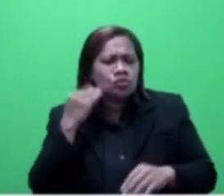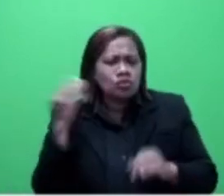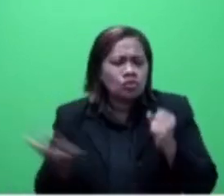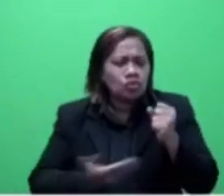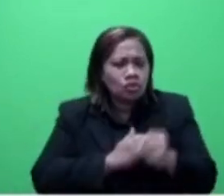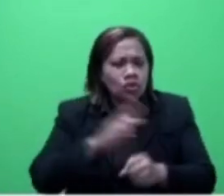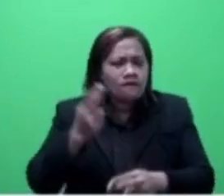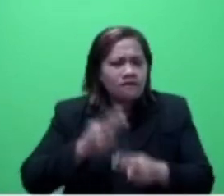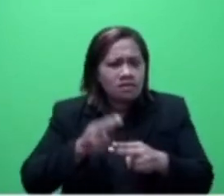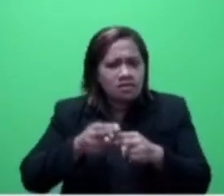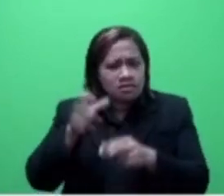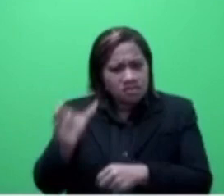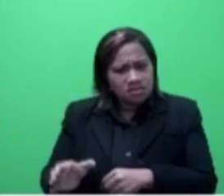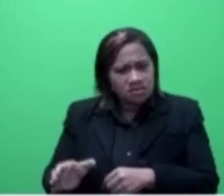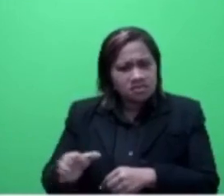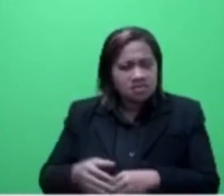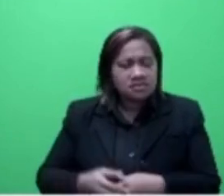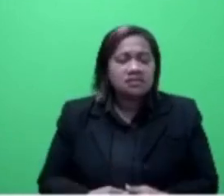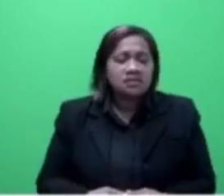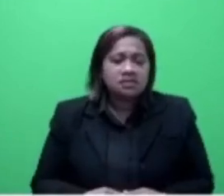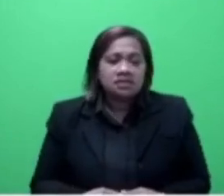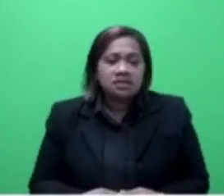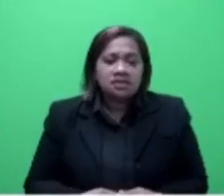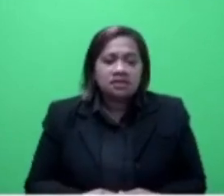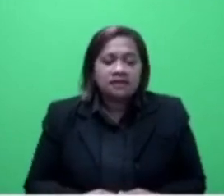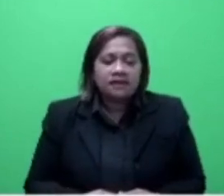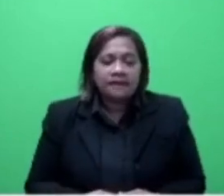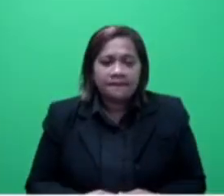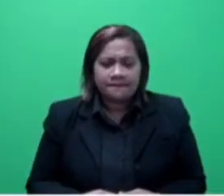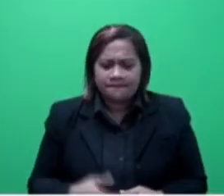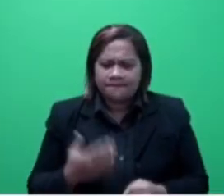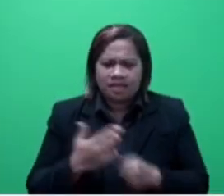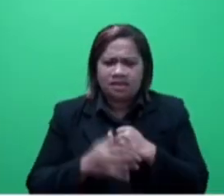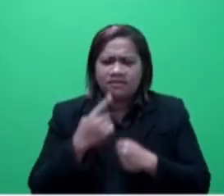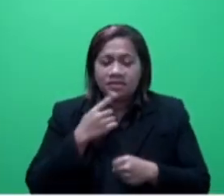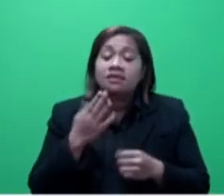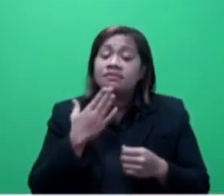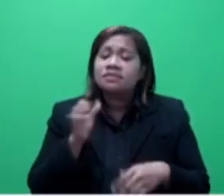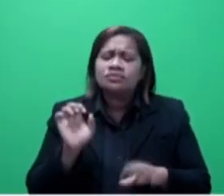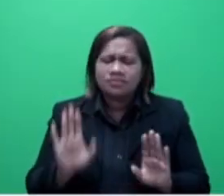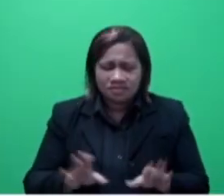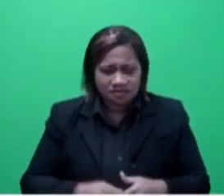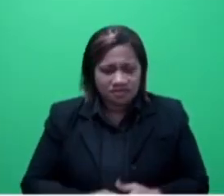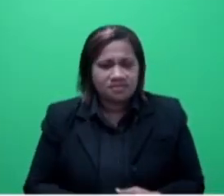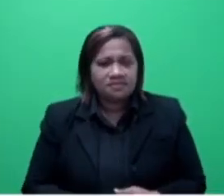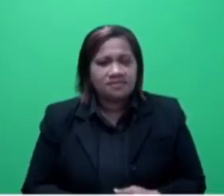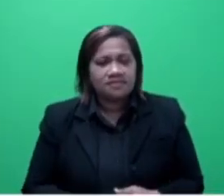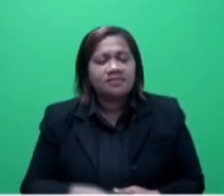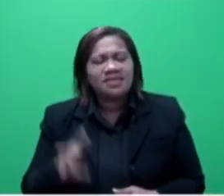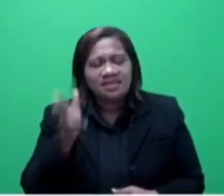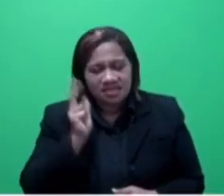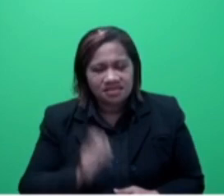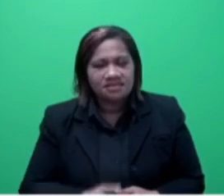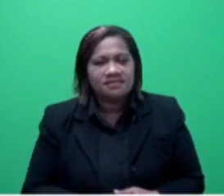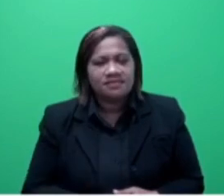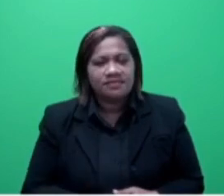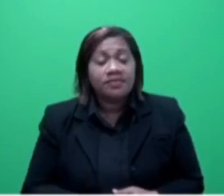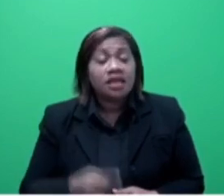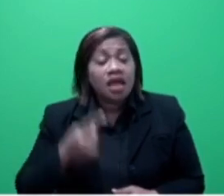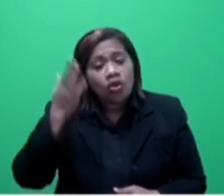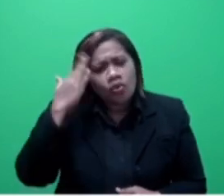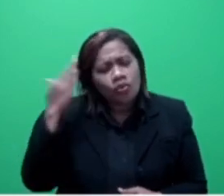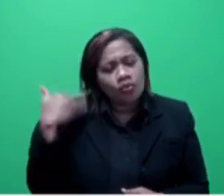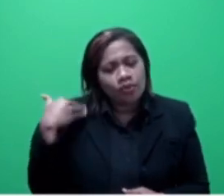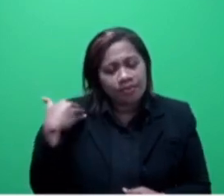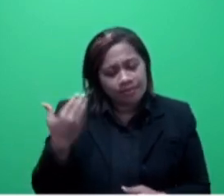sir. Honourable Speaker, sir. Please wait. Listen. Let me remind him